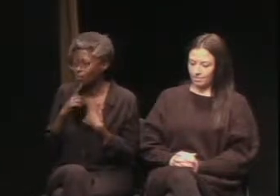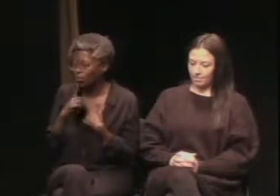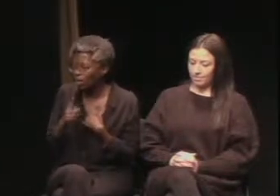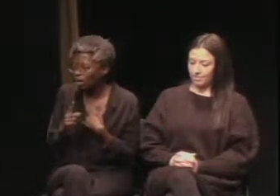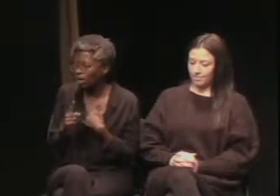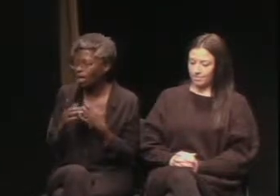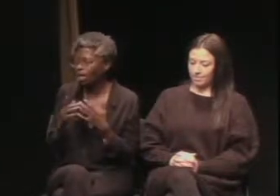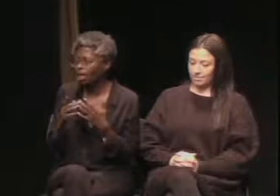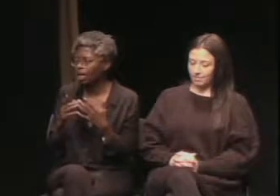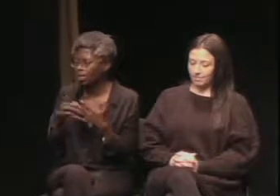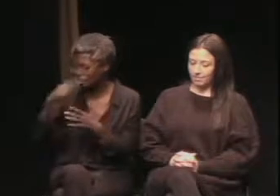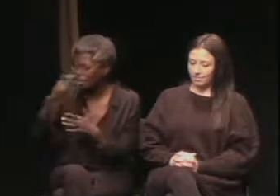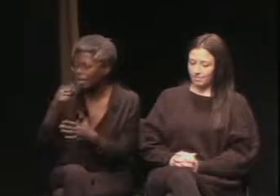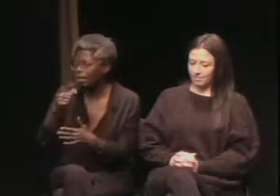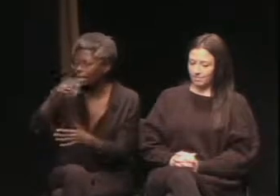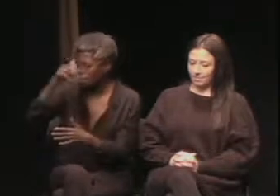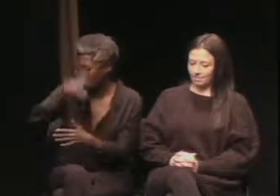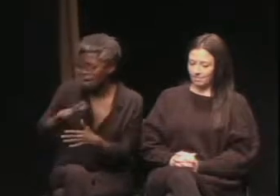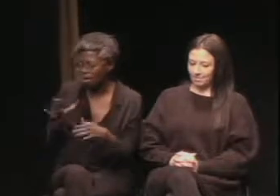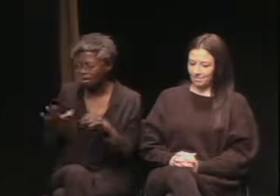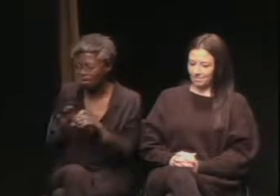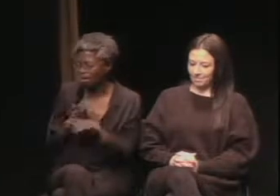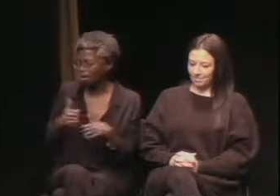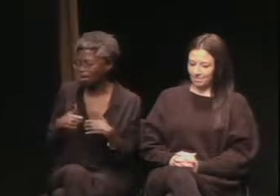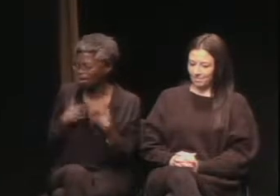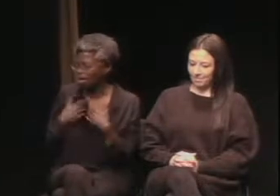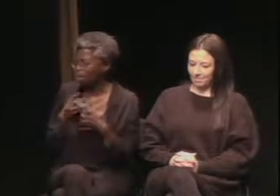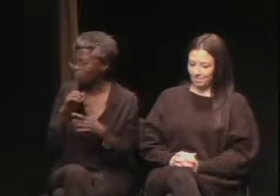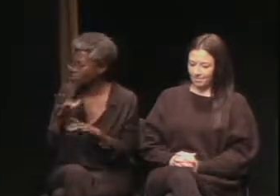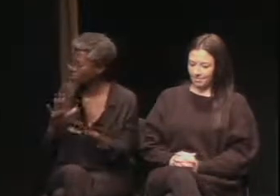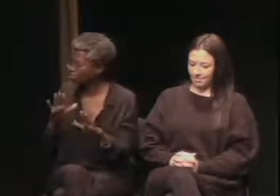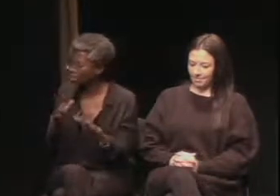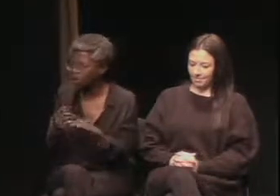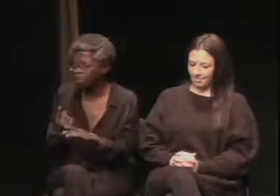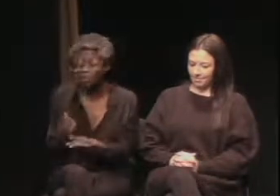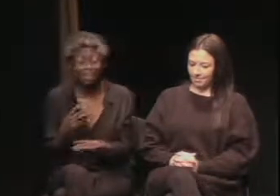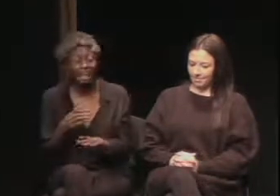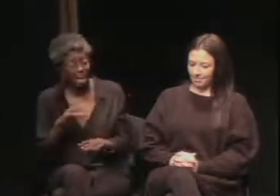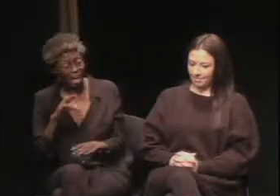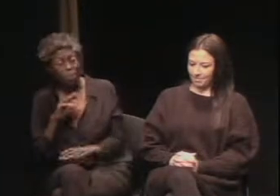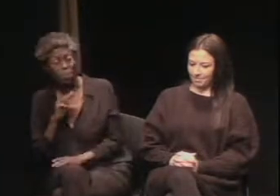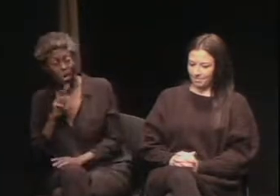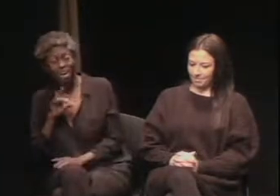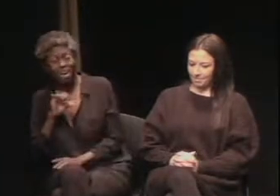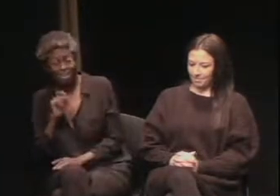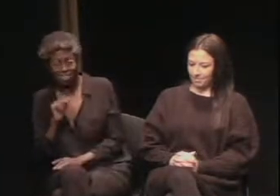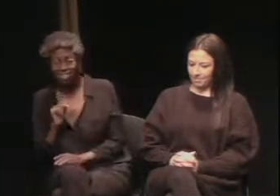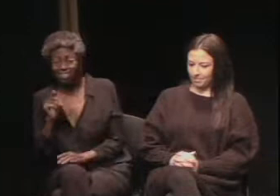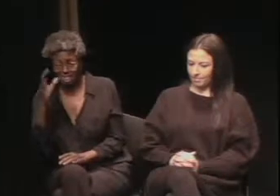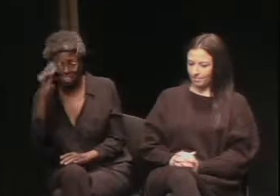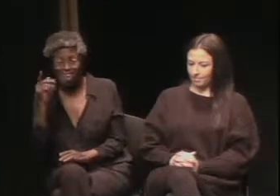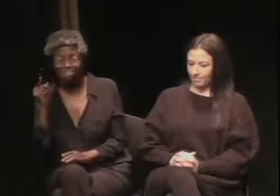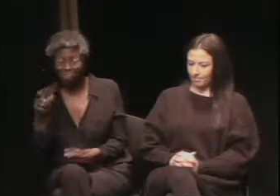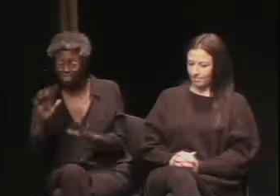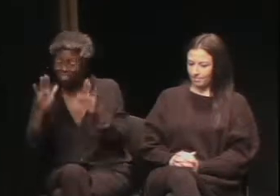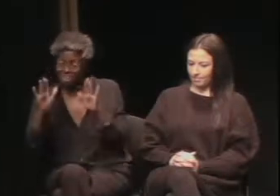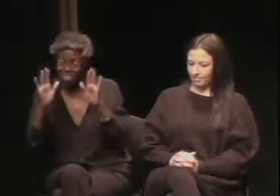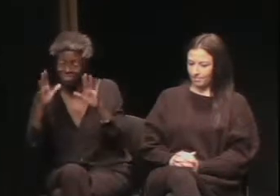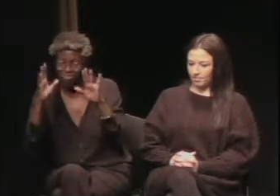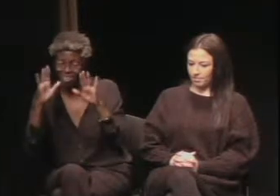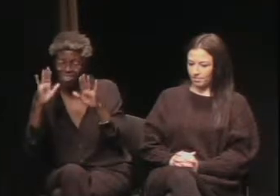Mr. West was, I mean, oh, he's fantastic. And then, you know, it's just, then you